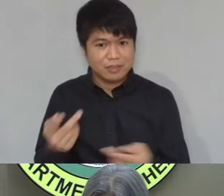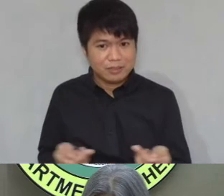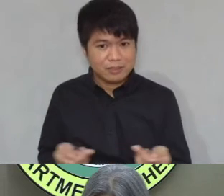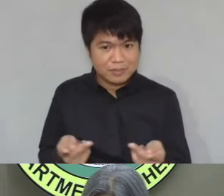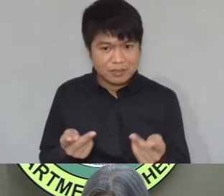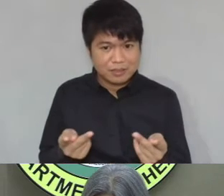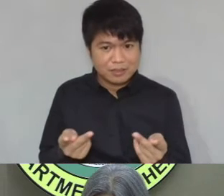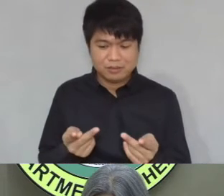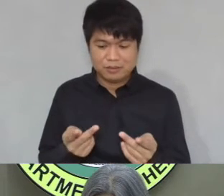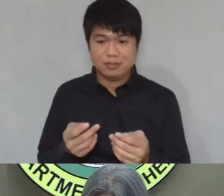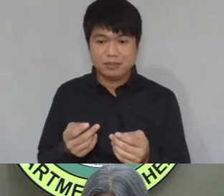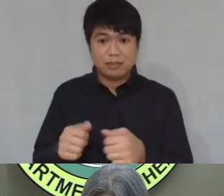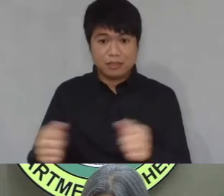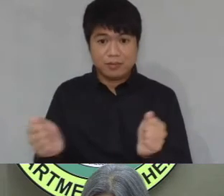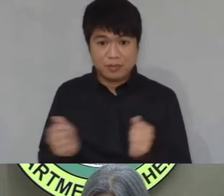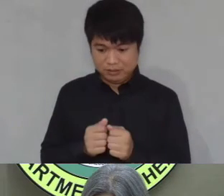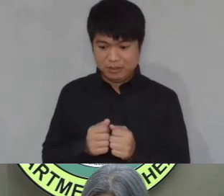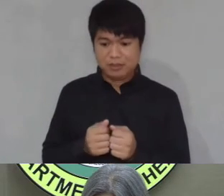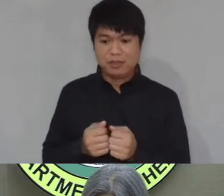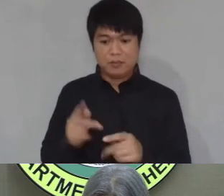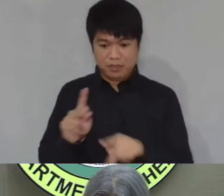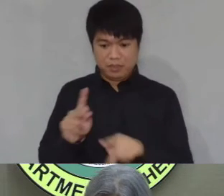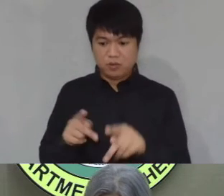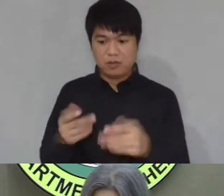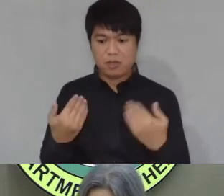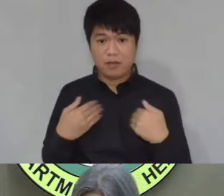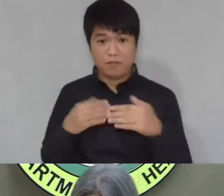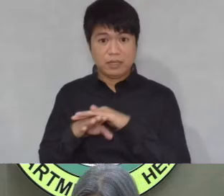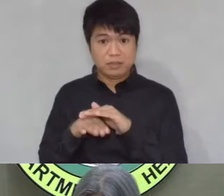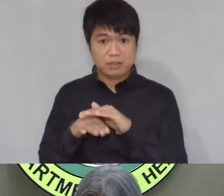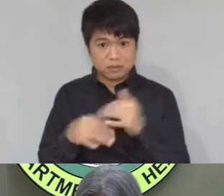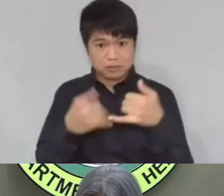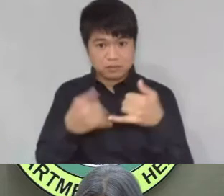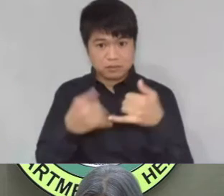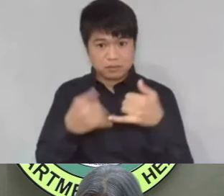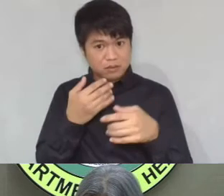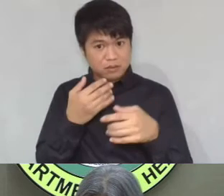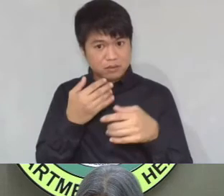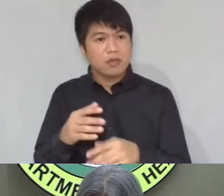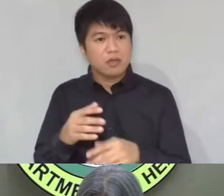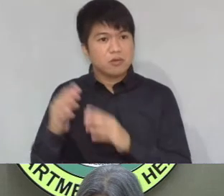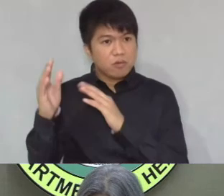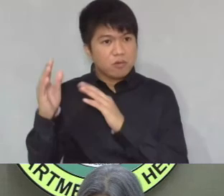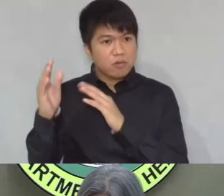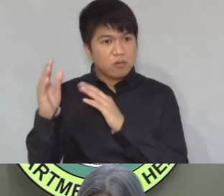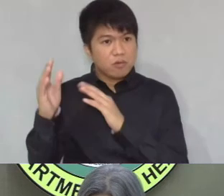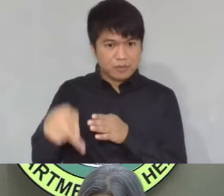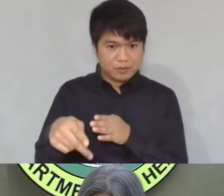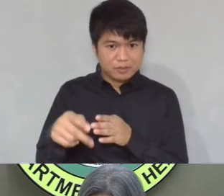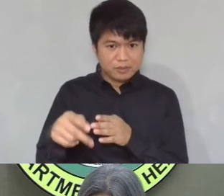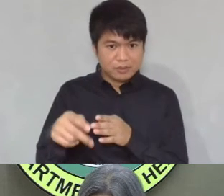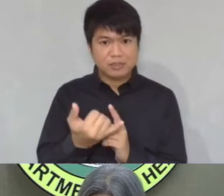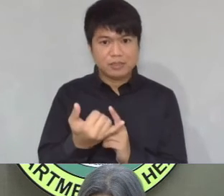only within the current area where people actually have access, right? So I hope the